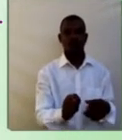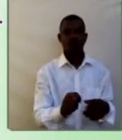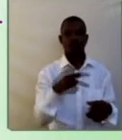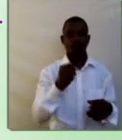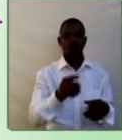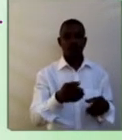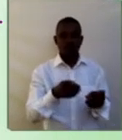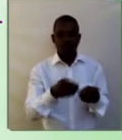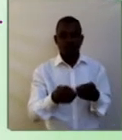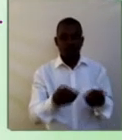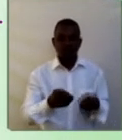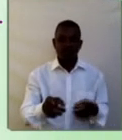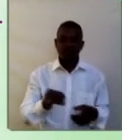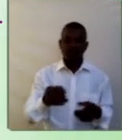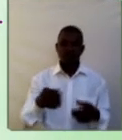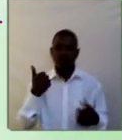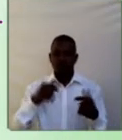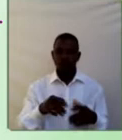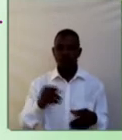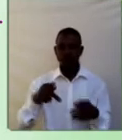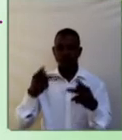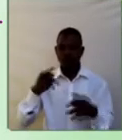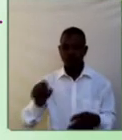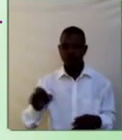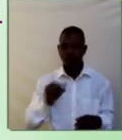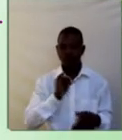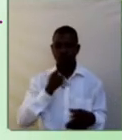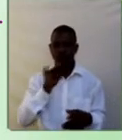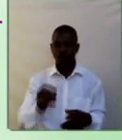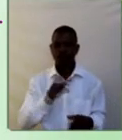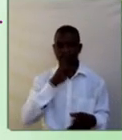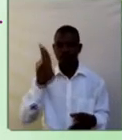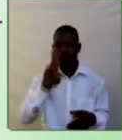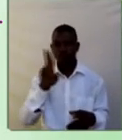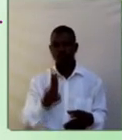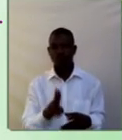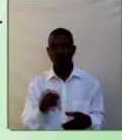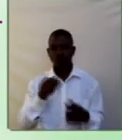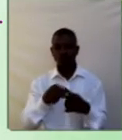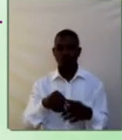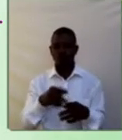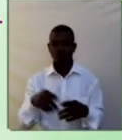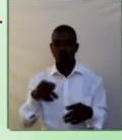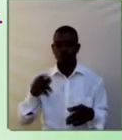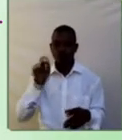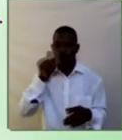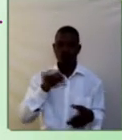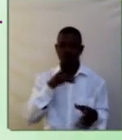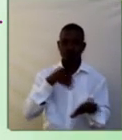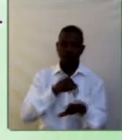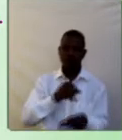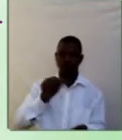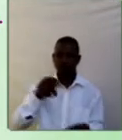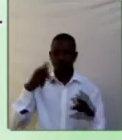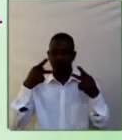The demonstrative pronouns. The demonstrative pronouns are used to point at a